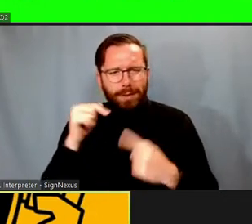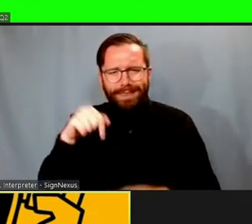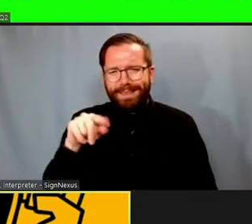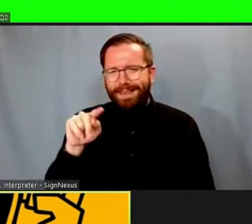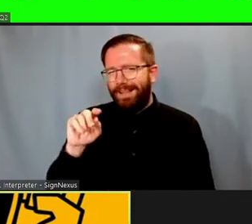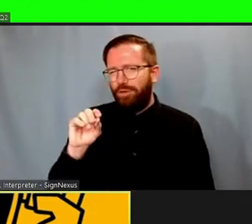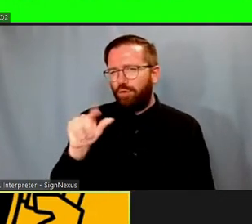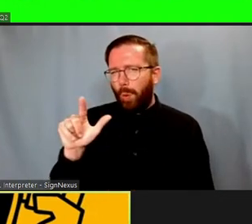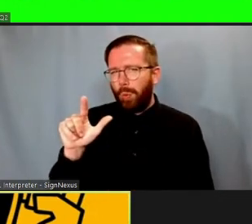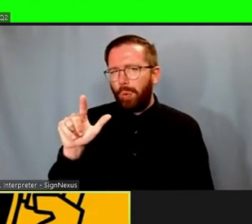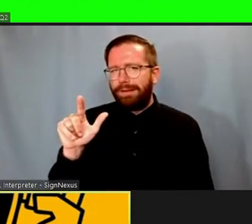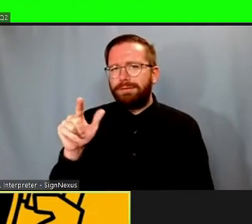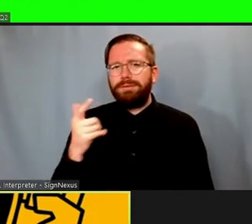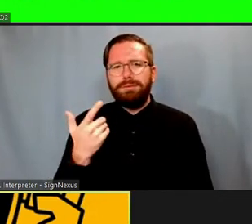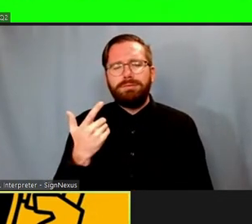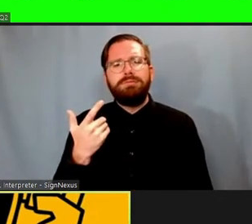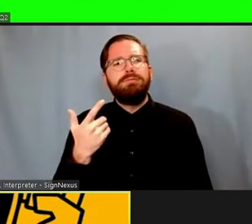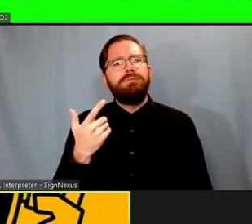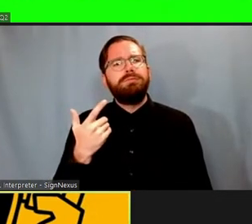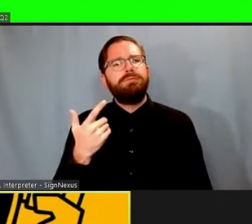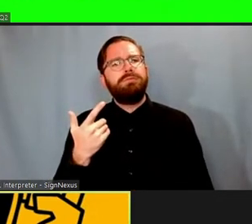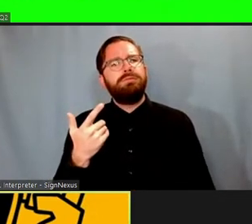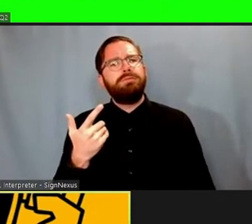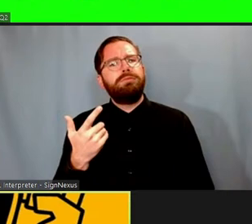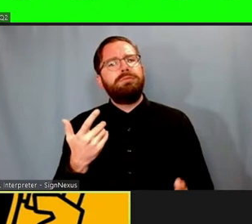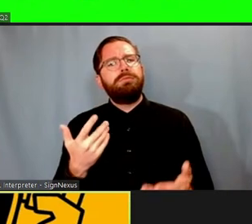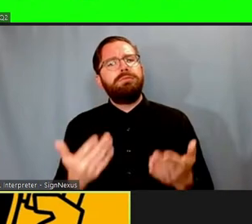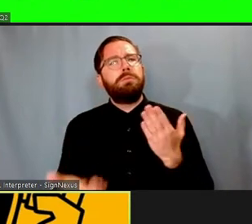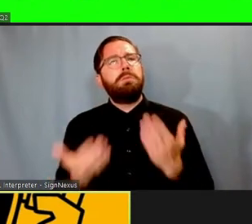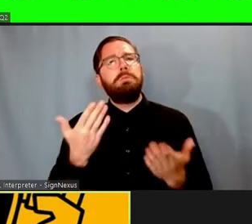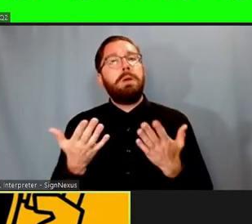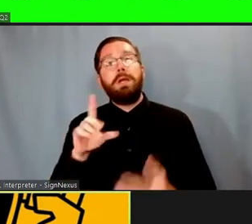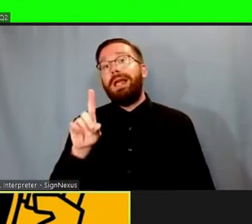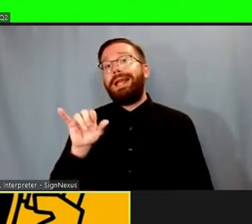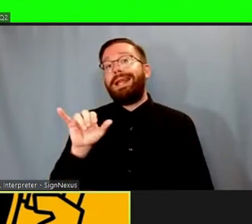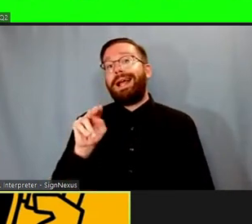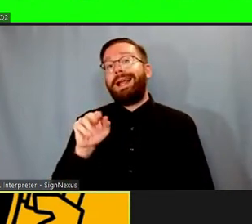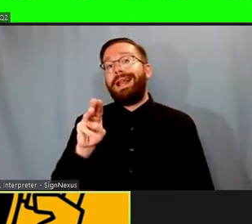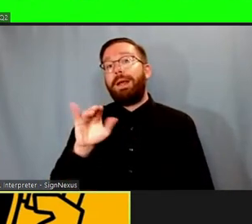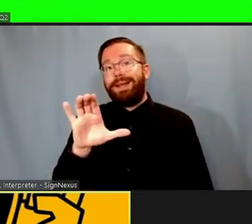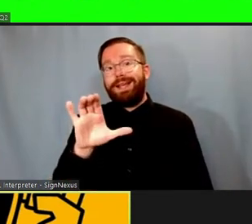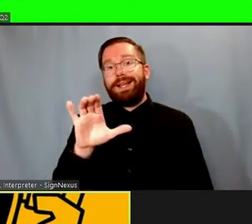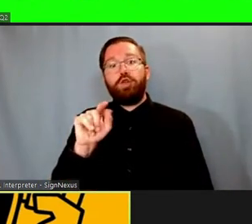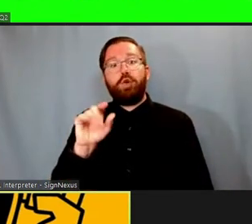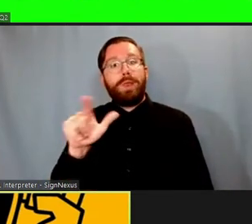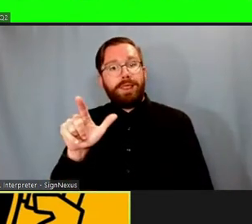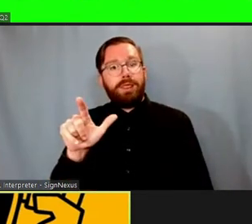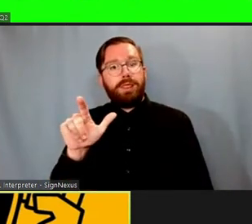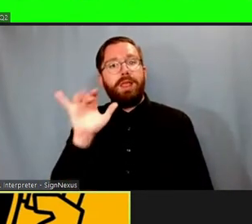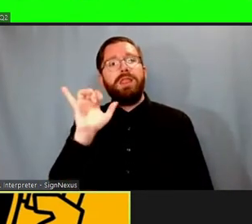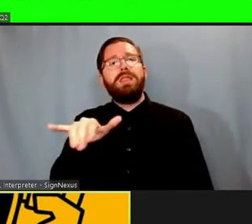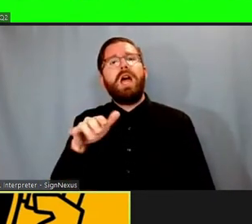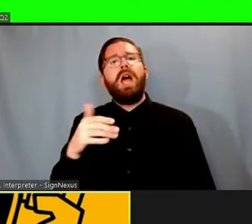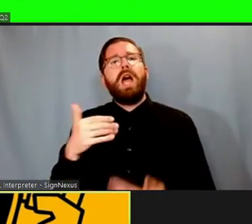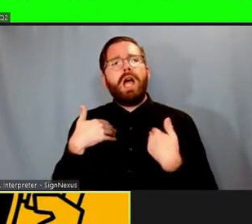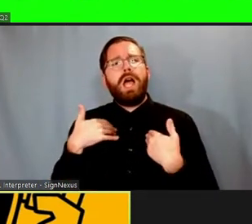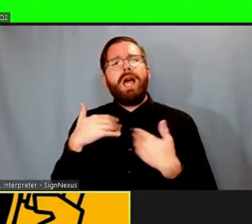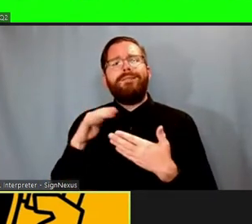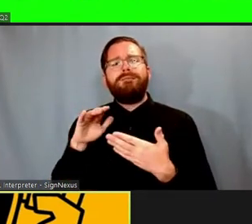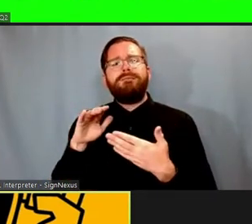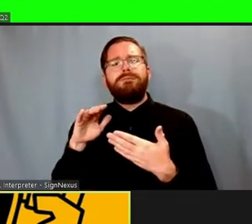in other words consider something like dynamic tolling that they have in central florida